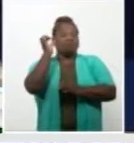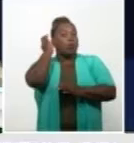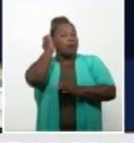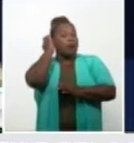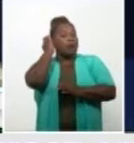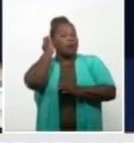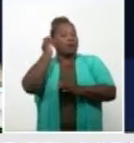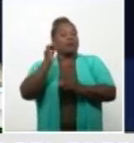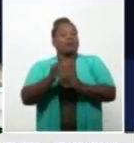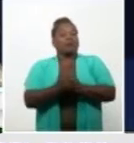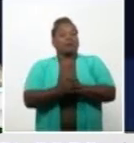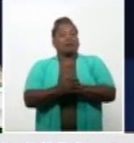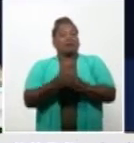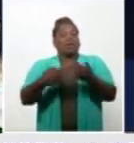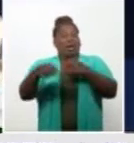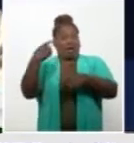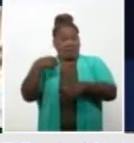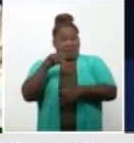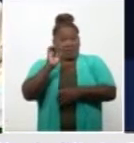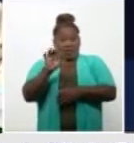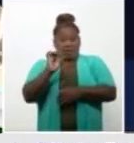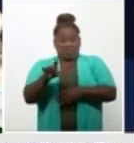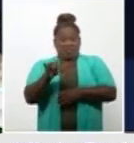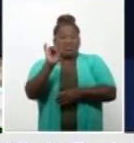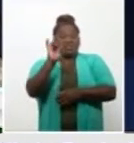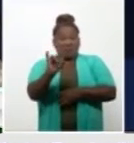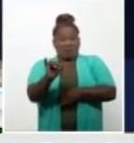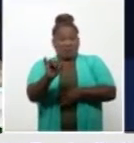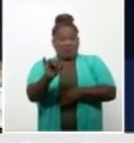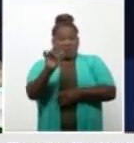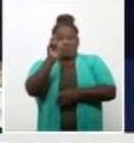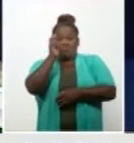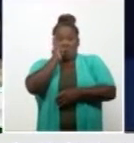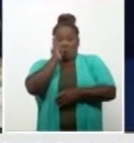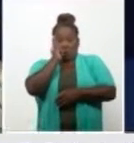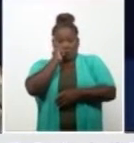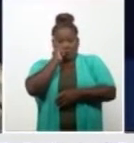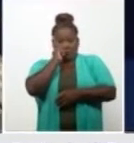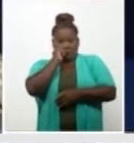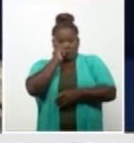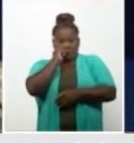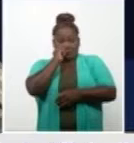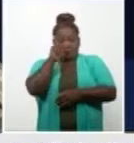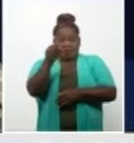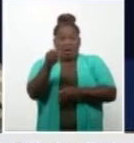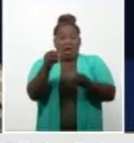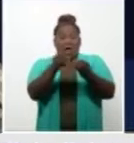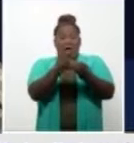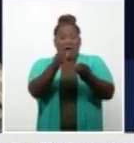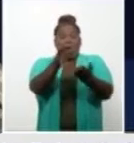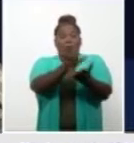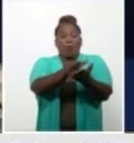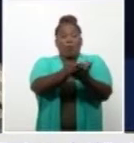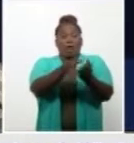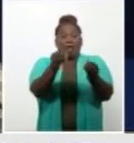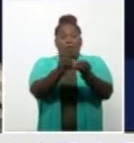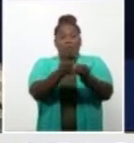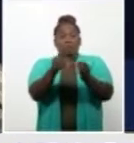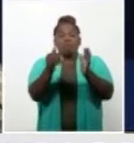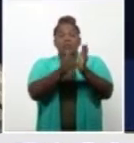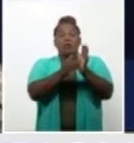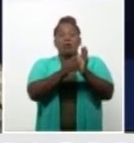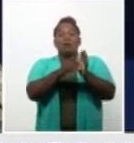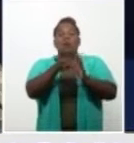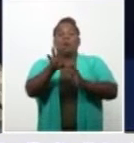1,060 people are female. Yesterday, 6 of the cases were male, for a cumulative total